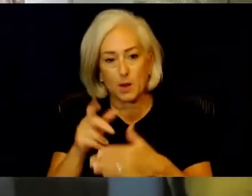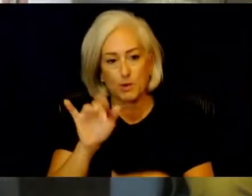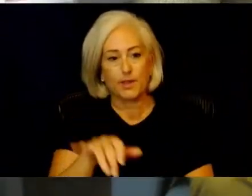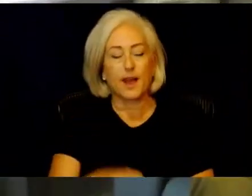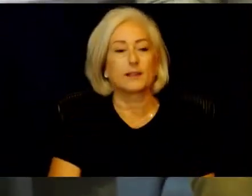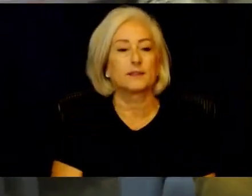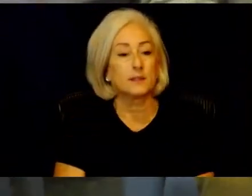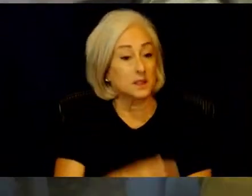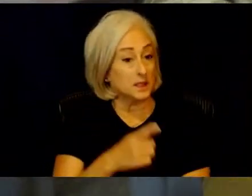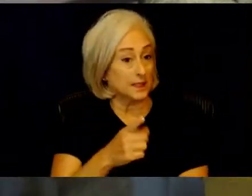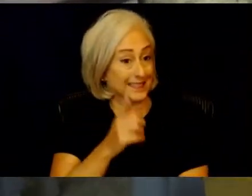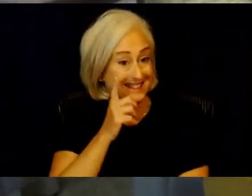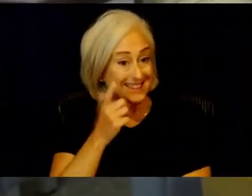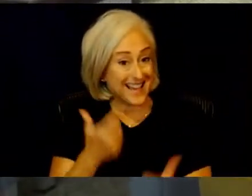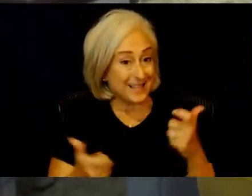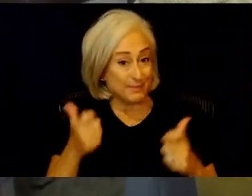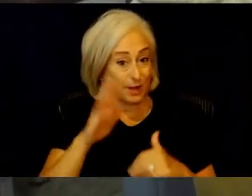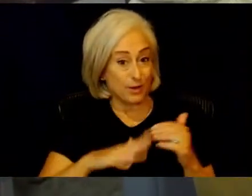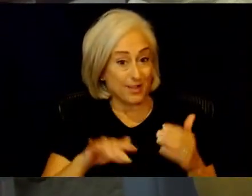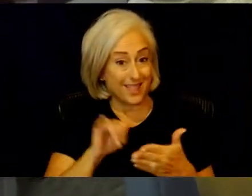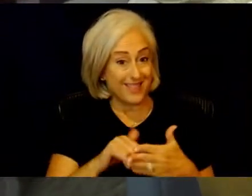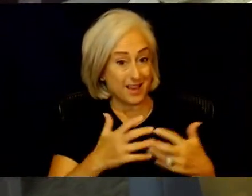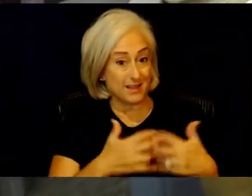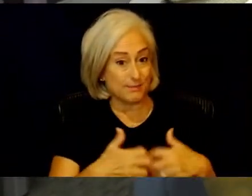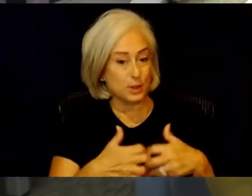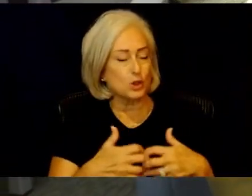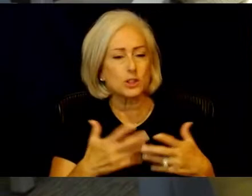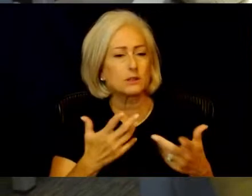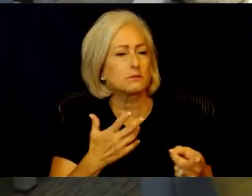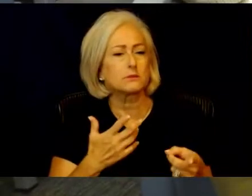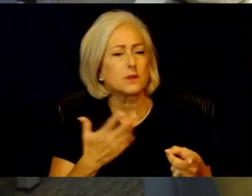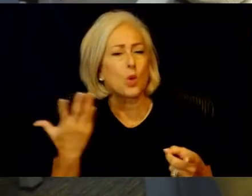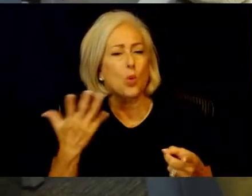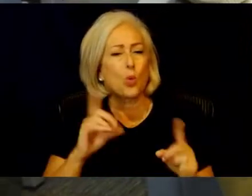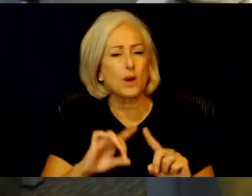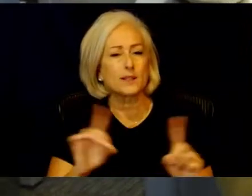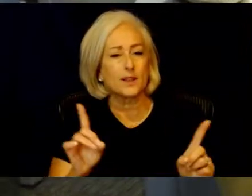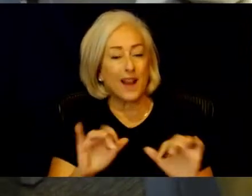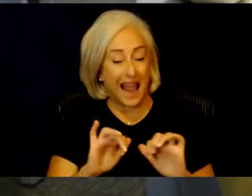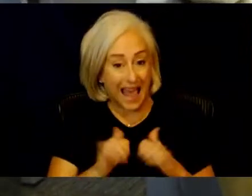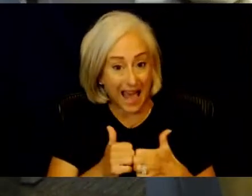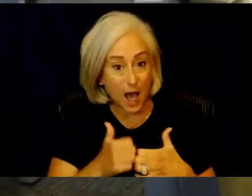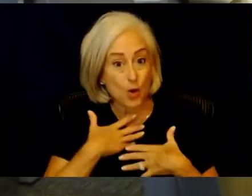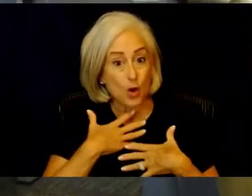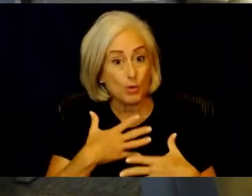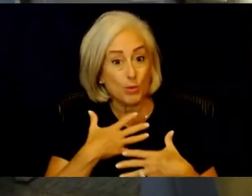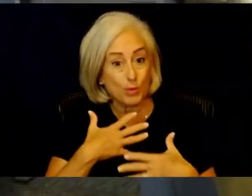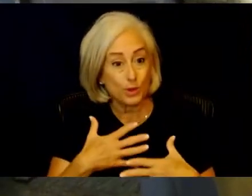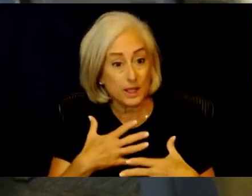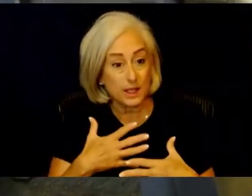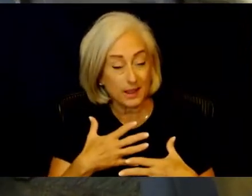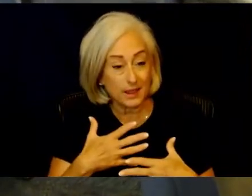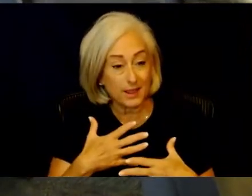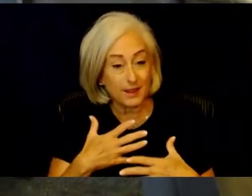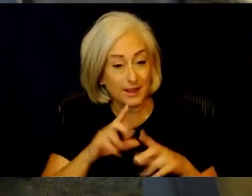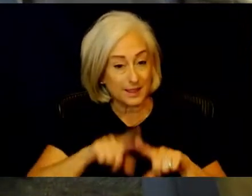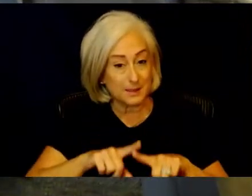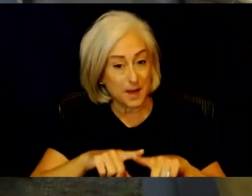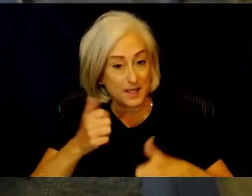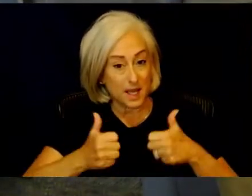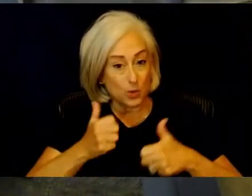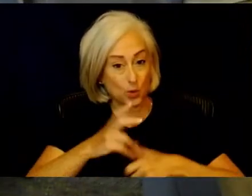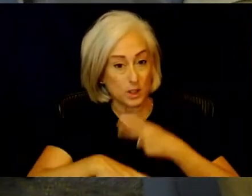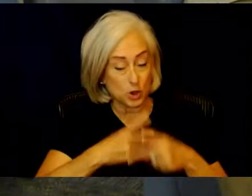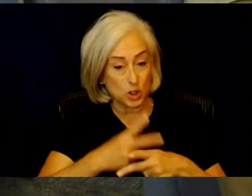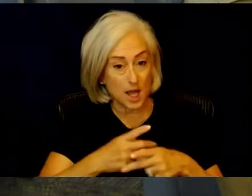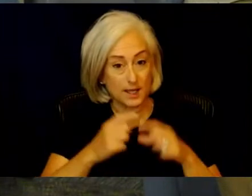bigger than this? And what's the difference? It's only just the way you breathe at night would determine what type of mask you would use? And